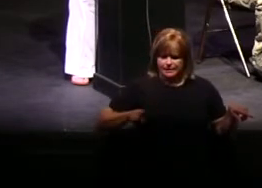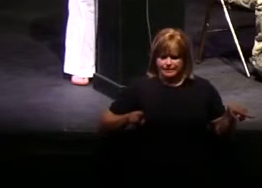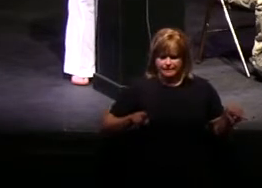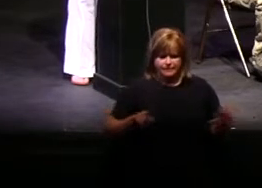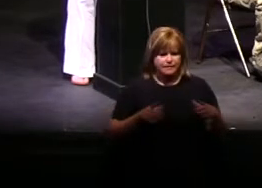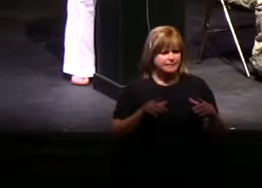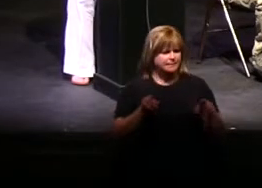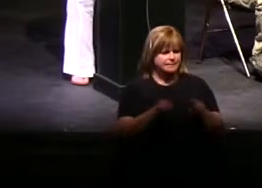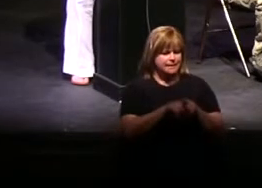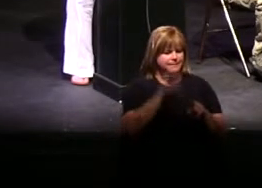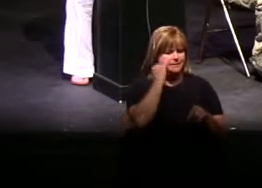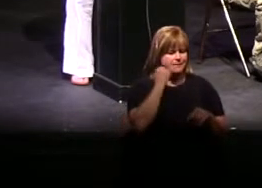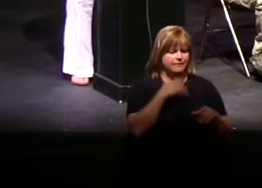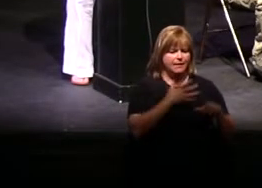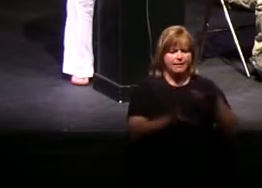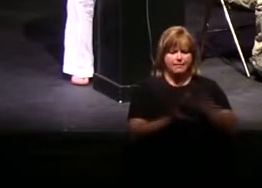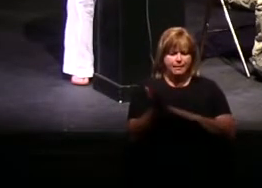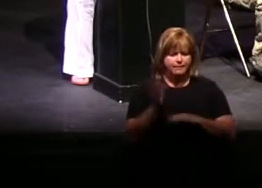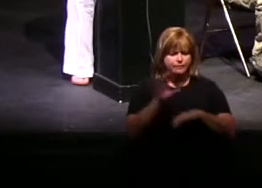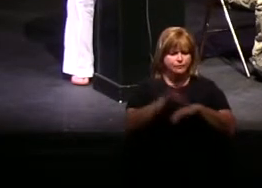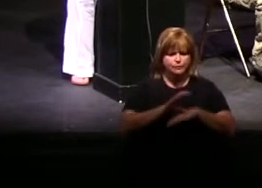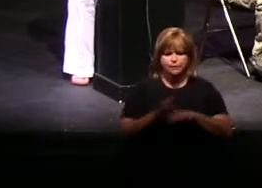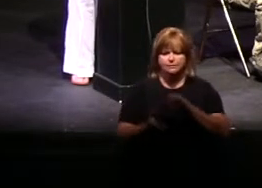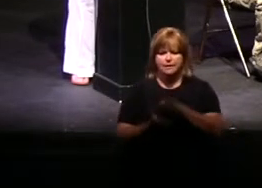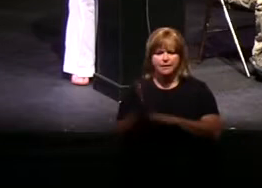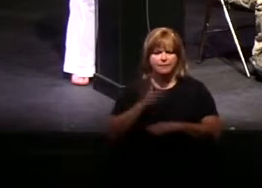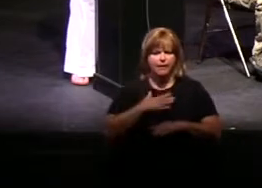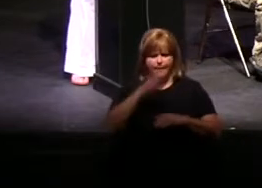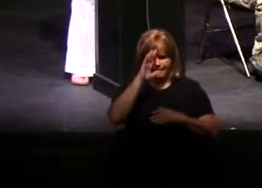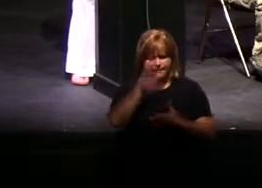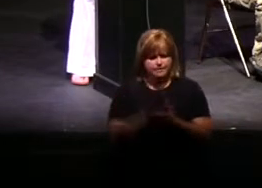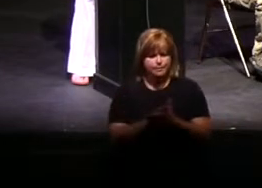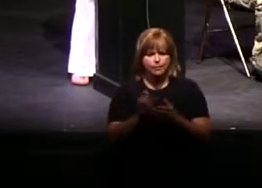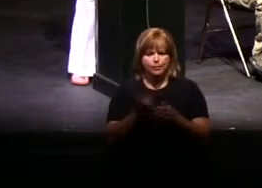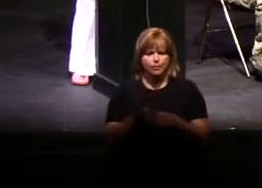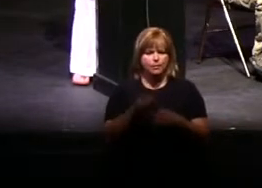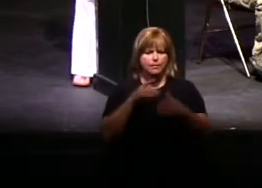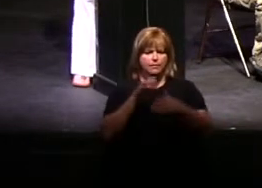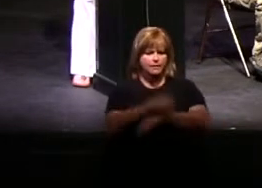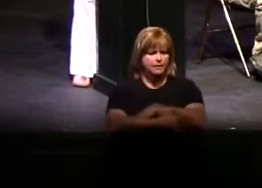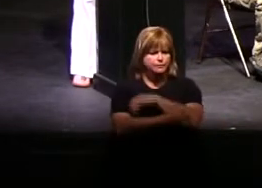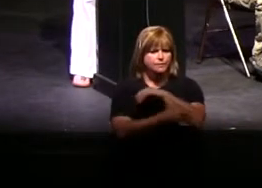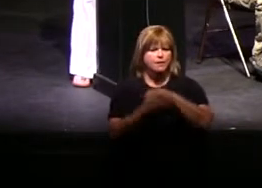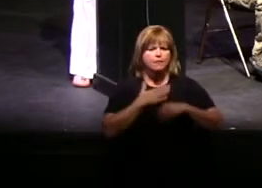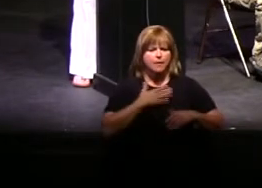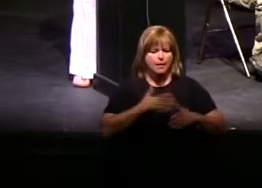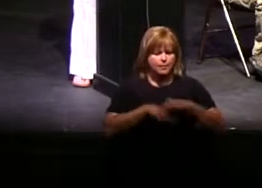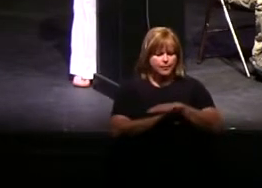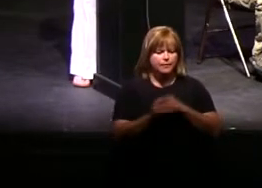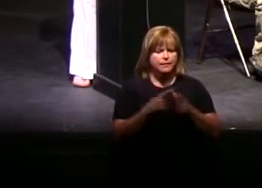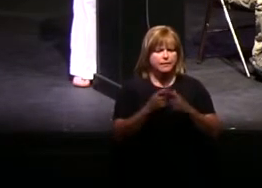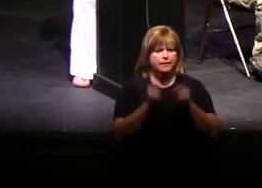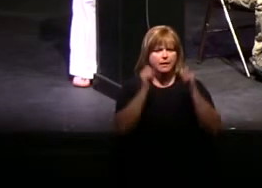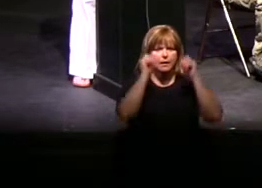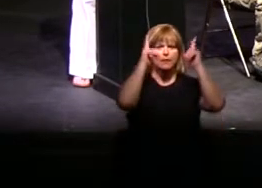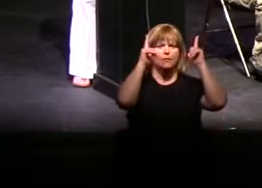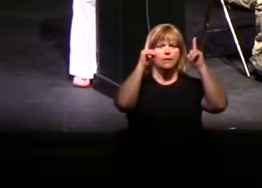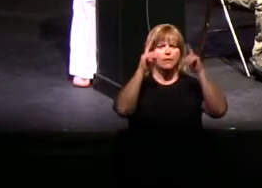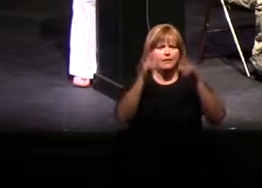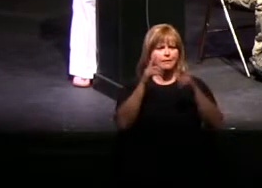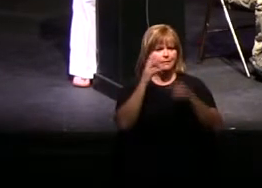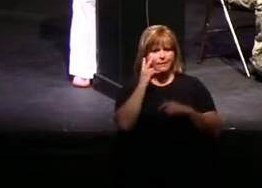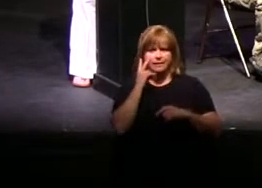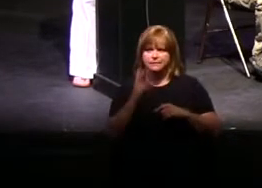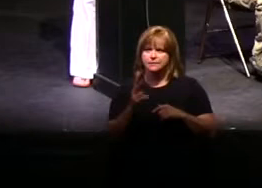husband or left the country of my birth. I left late autumn mornings with the windows open when I woke to the cool mineral smell